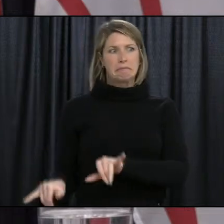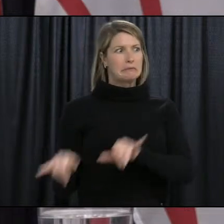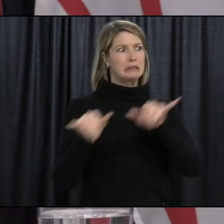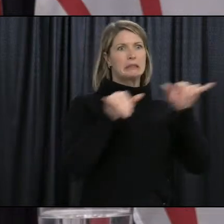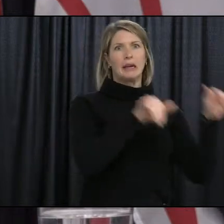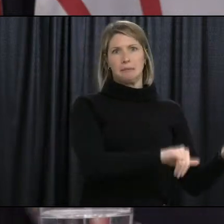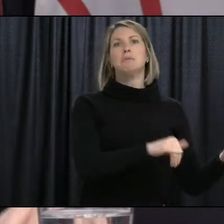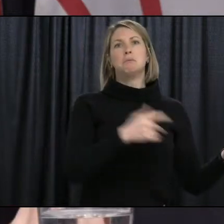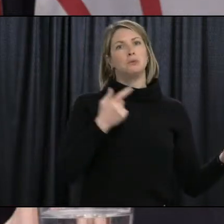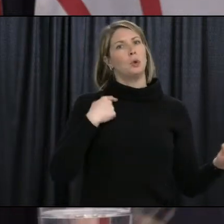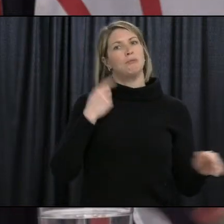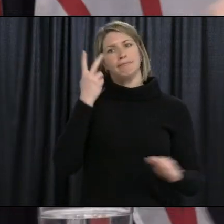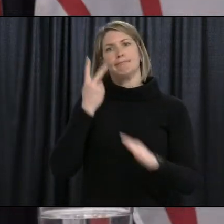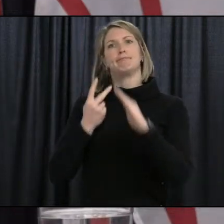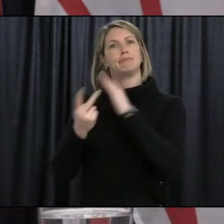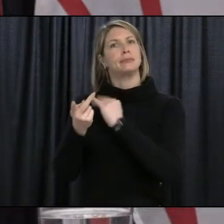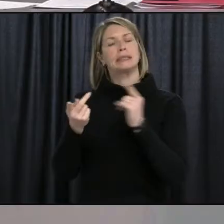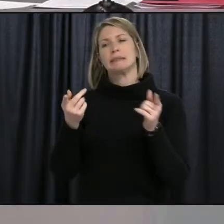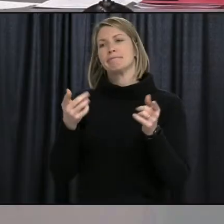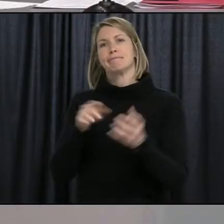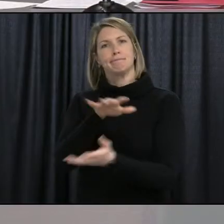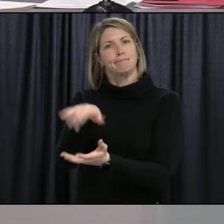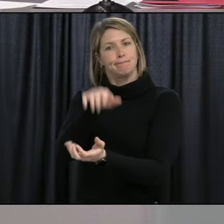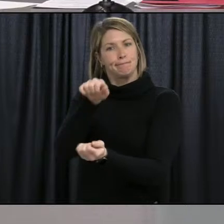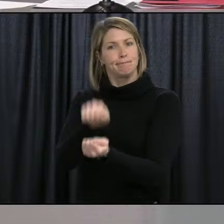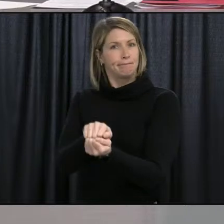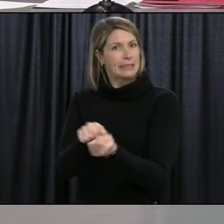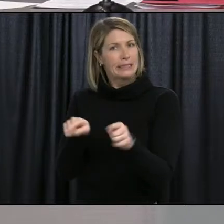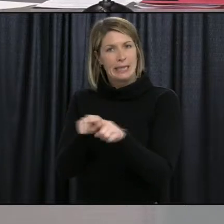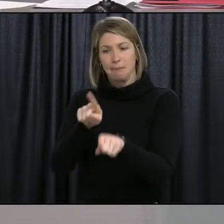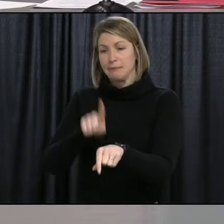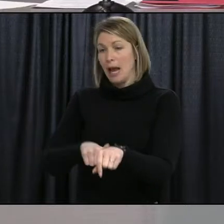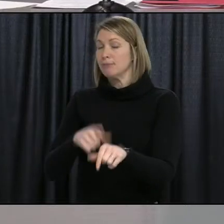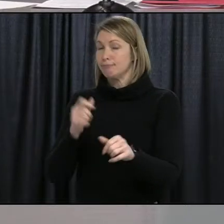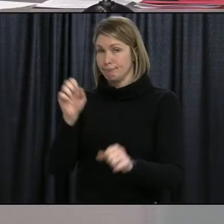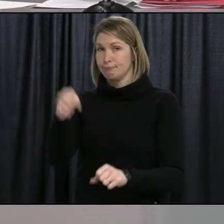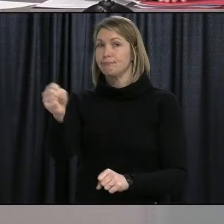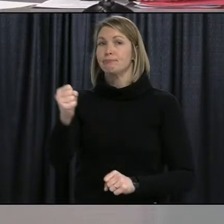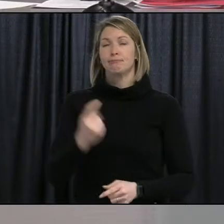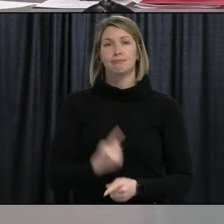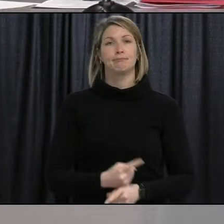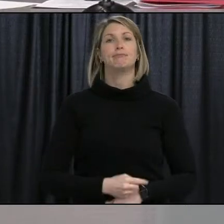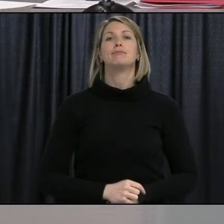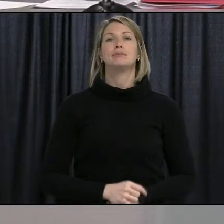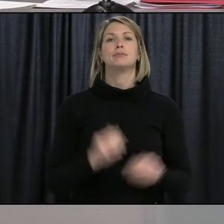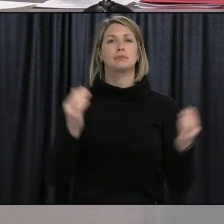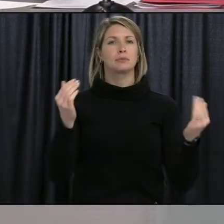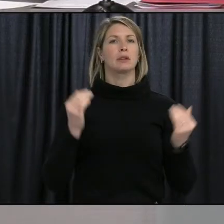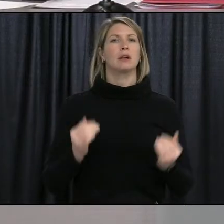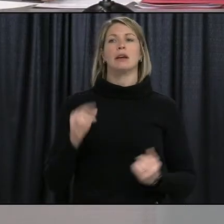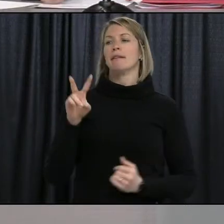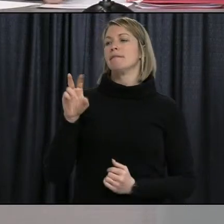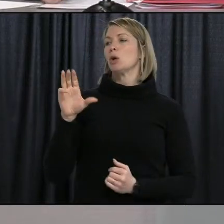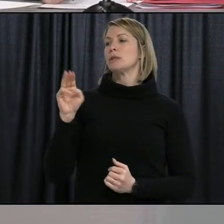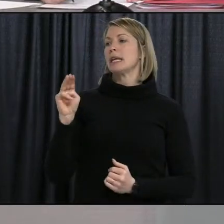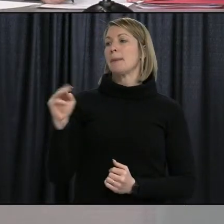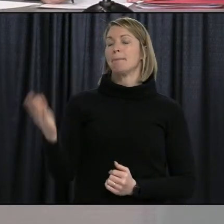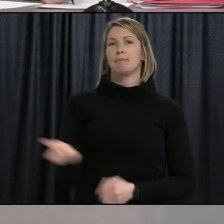country. Thank you. Our next questions are from Richard Duggan with VOCM. Please go